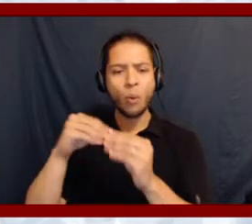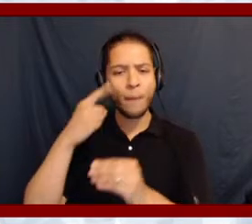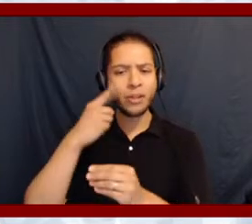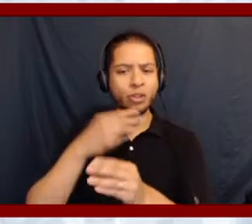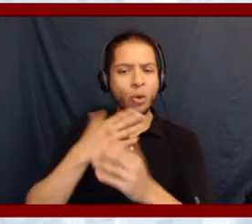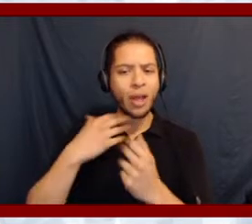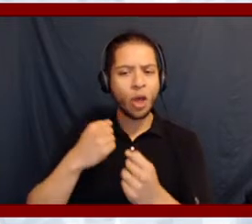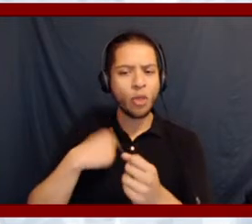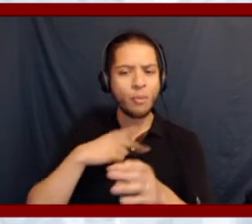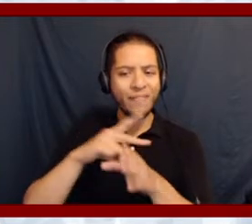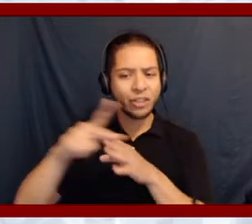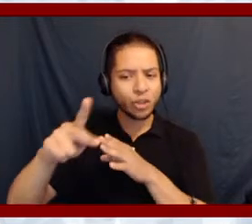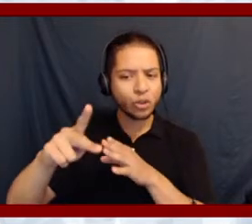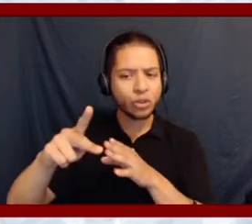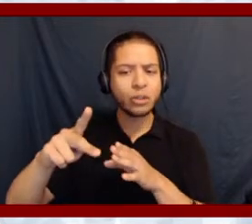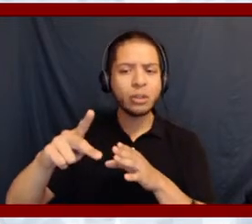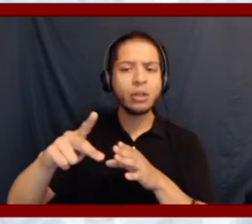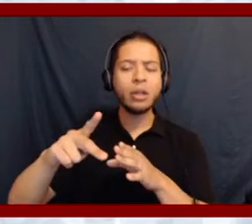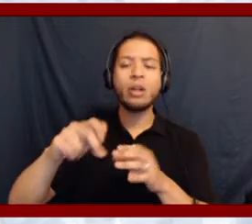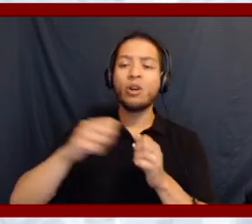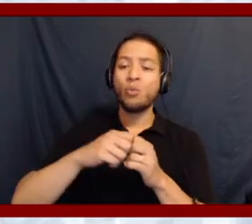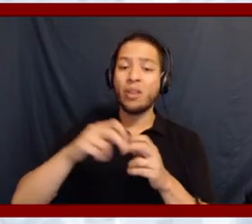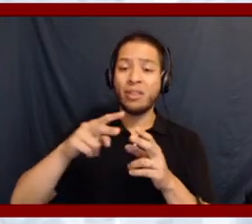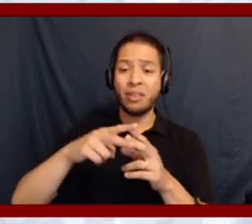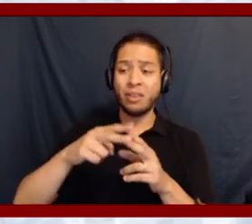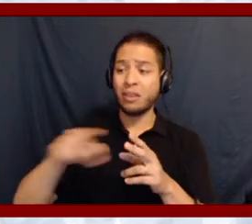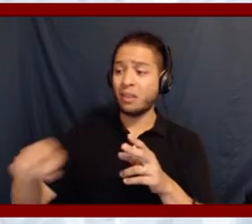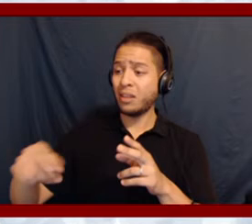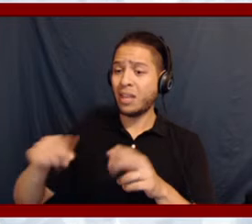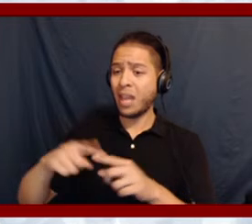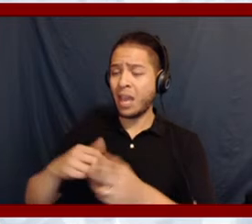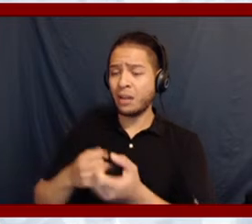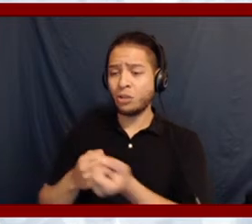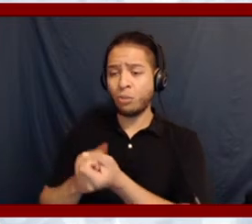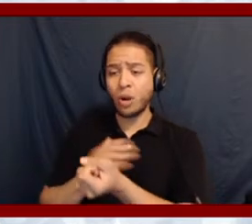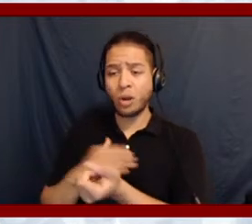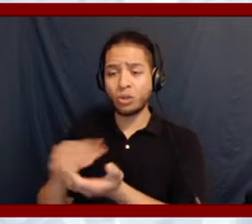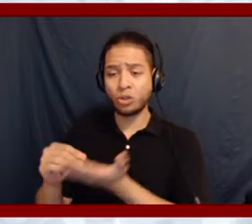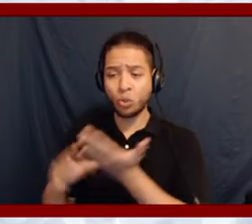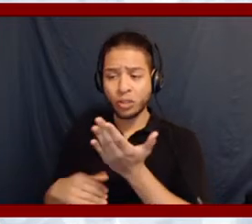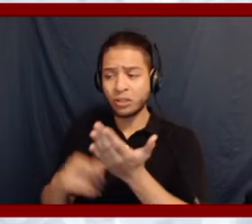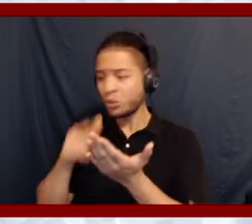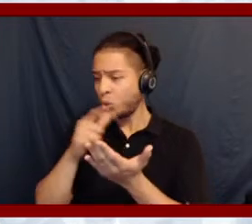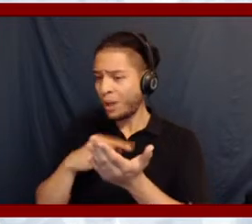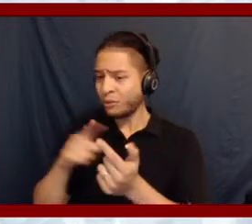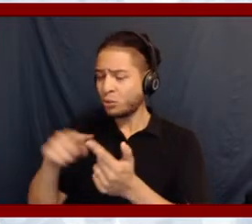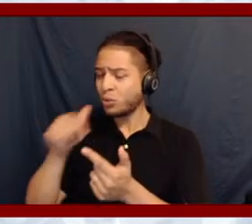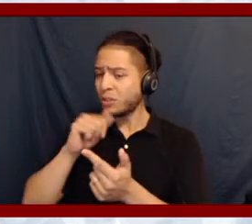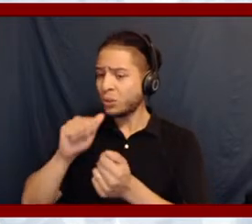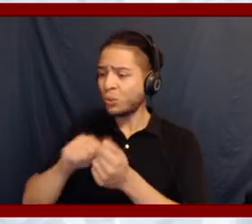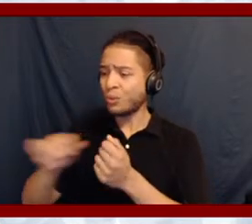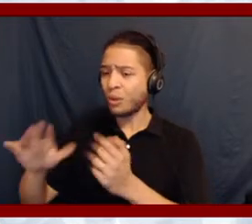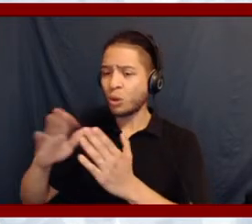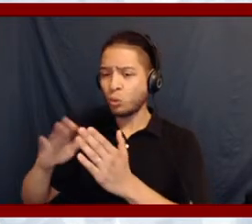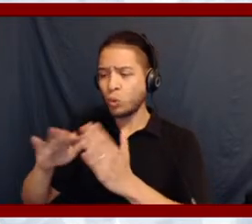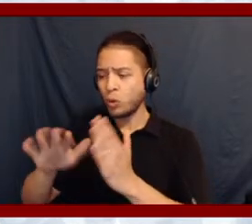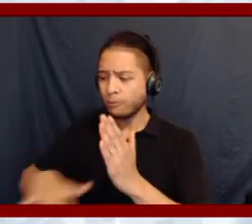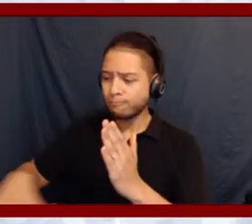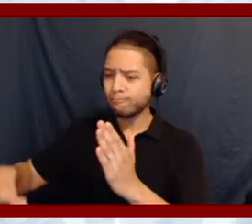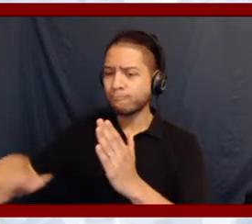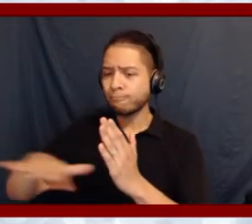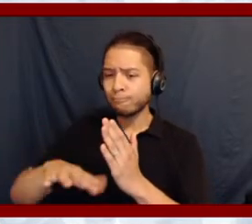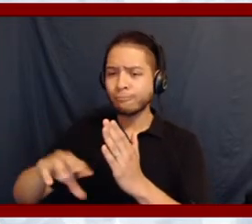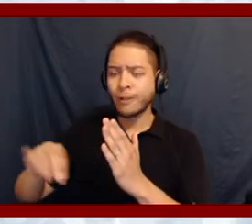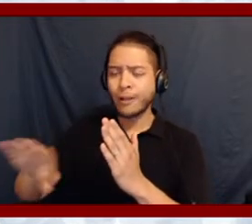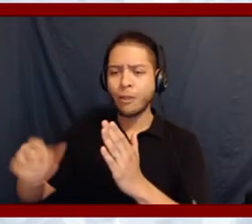safety net of young children and youth impacted by community violence. What are underway to strengthen